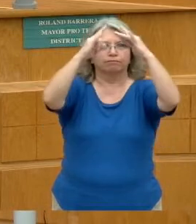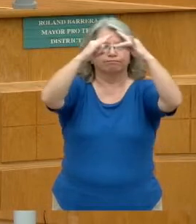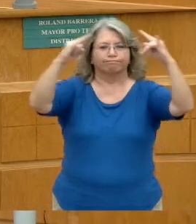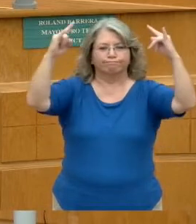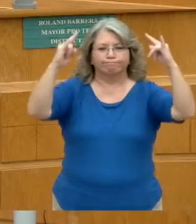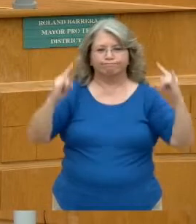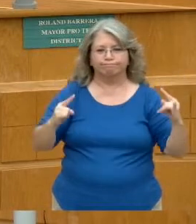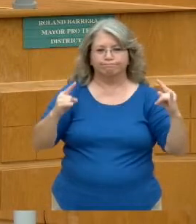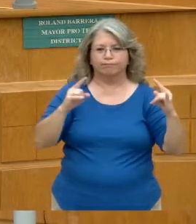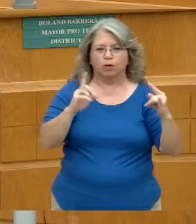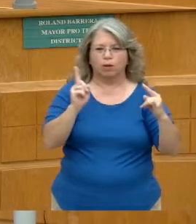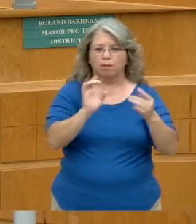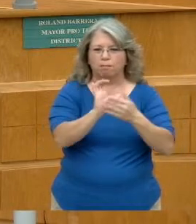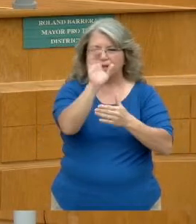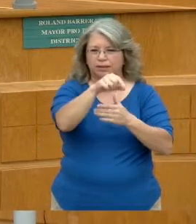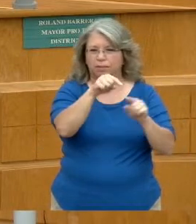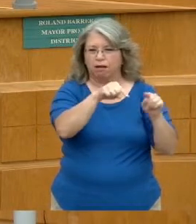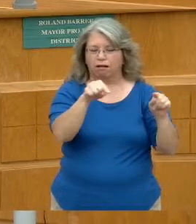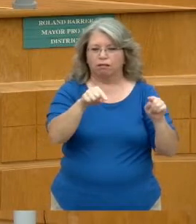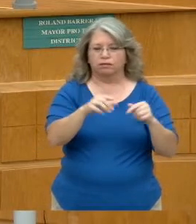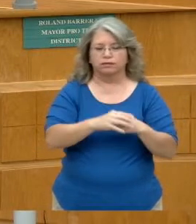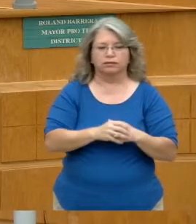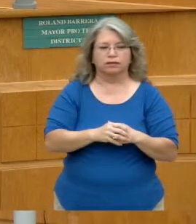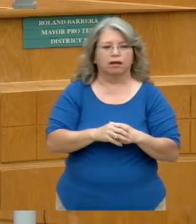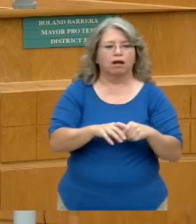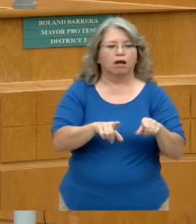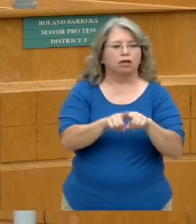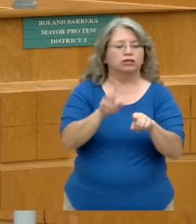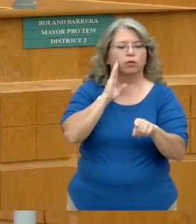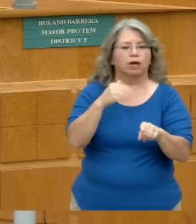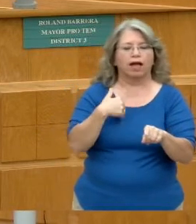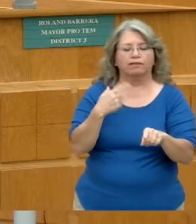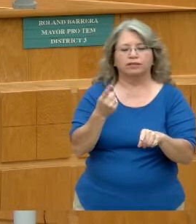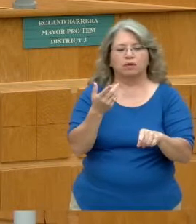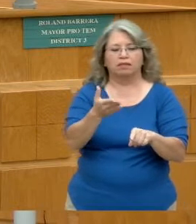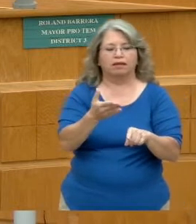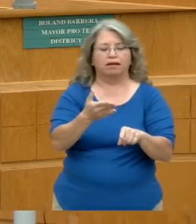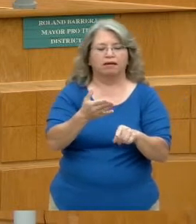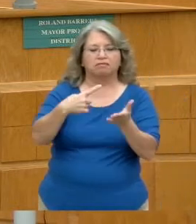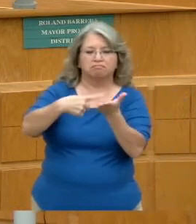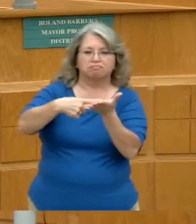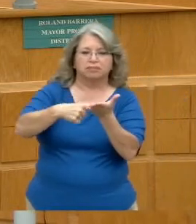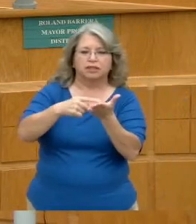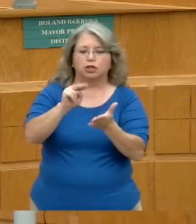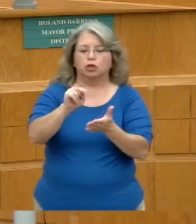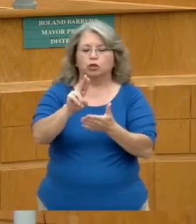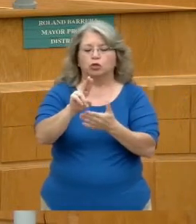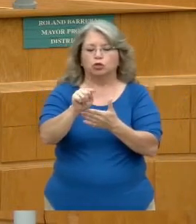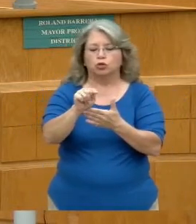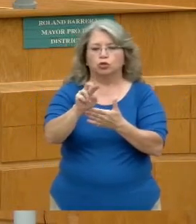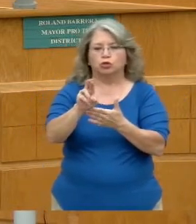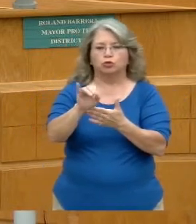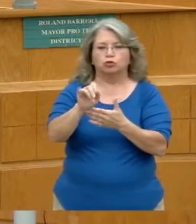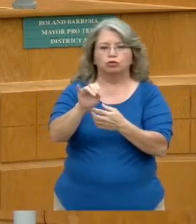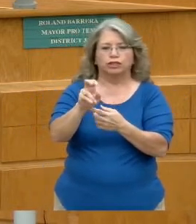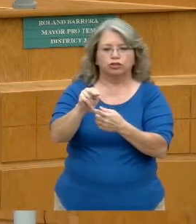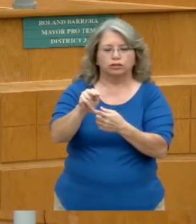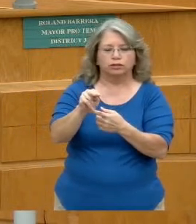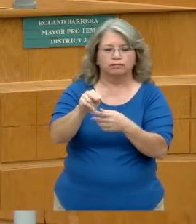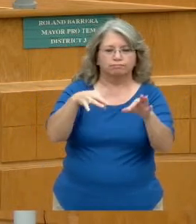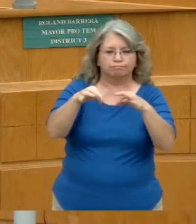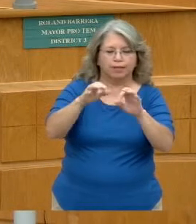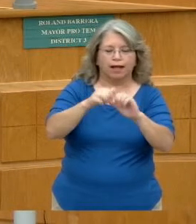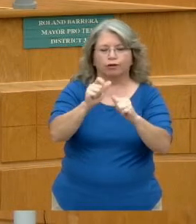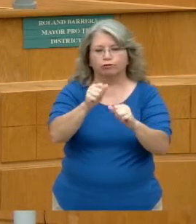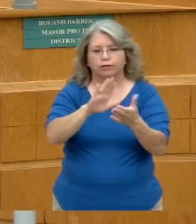then we'll also have a nutritionist on hand that'll talk about some healthy options for the week and how you can cook healthy and eat healthy. And